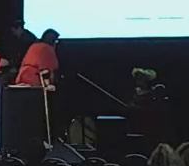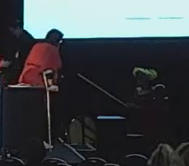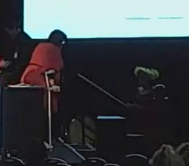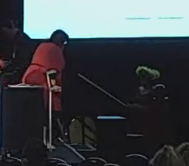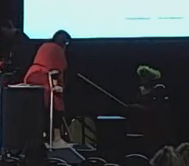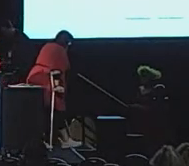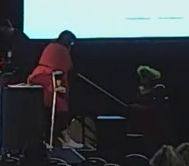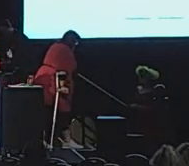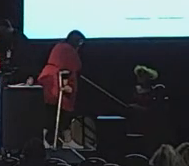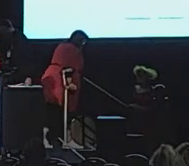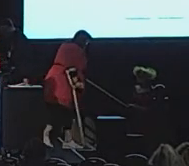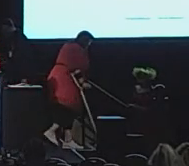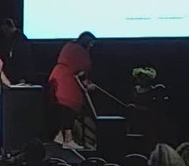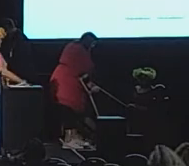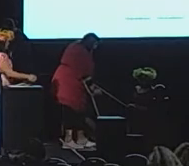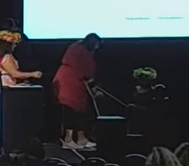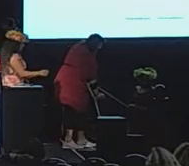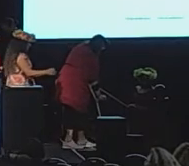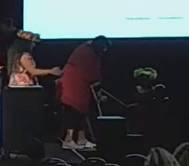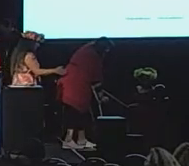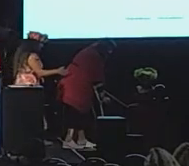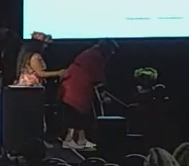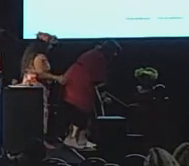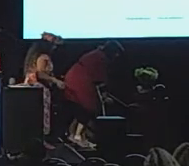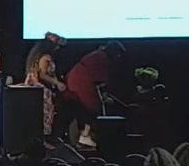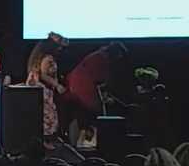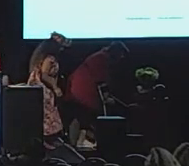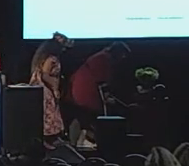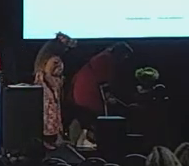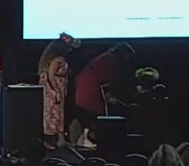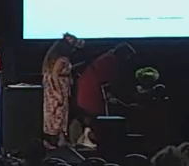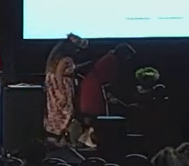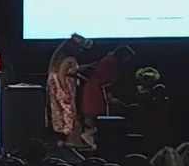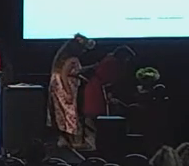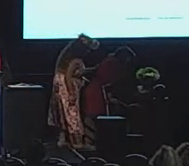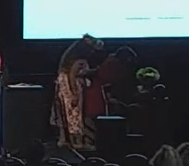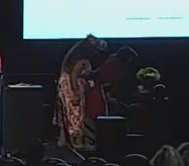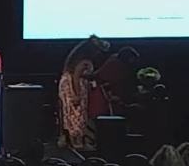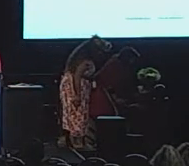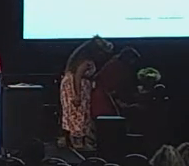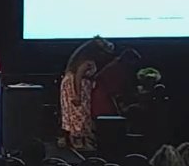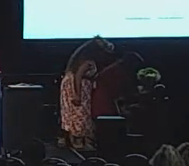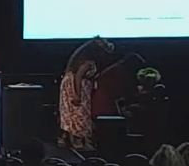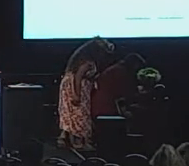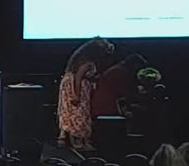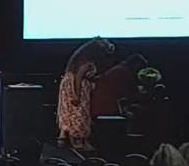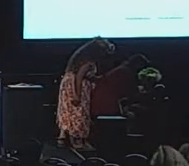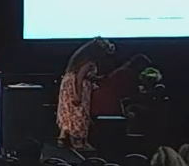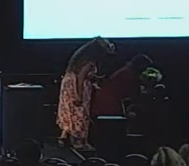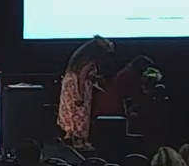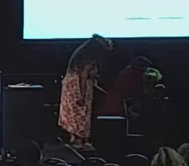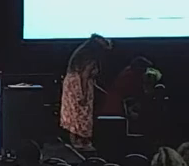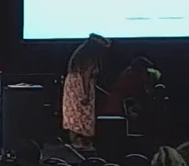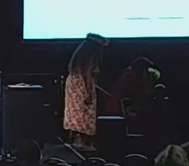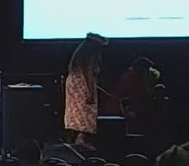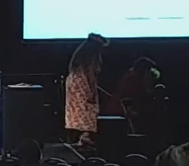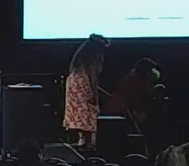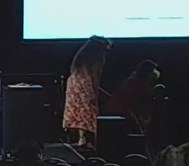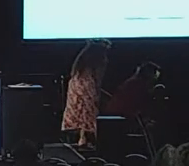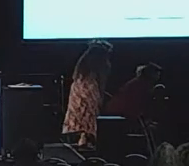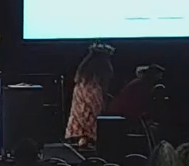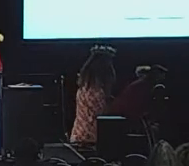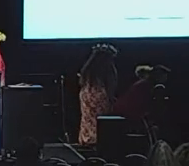minutes just 10 minutes and we'll be back here for our last two panels of the day thank you everybody to